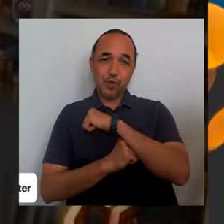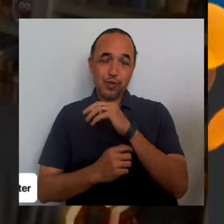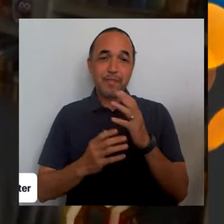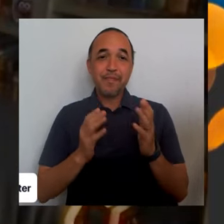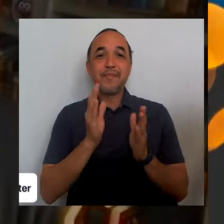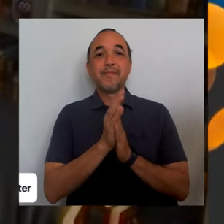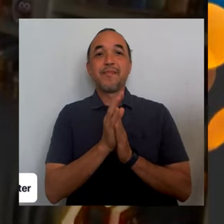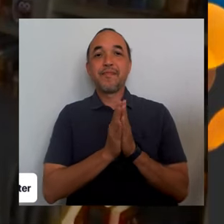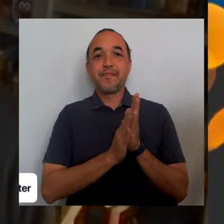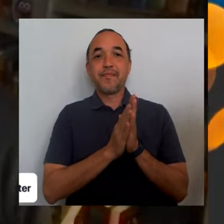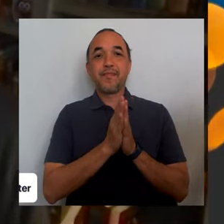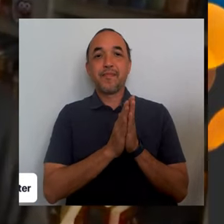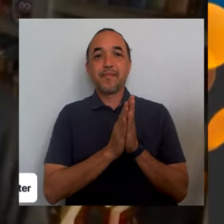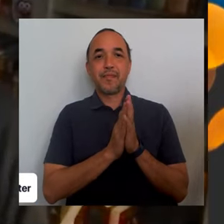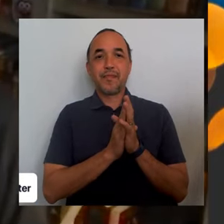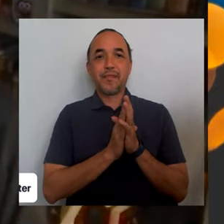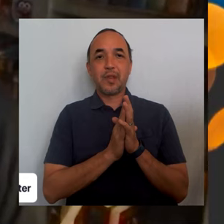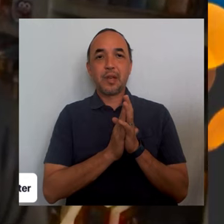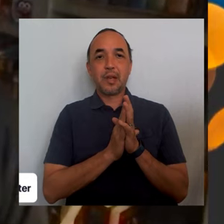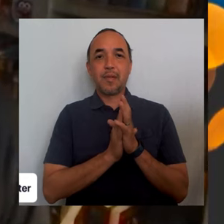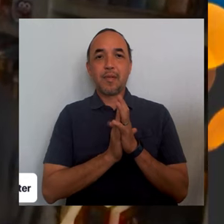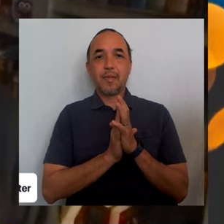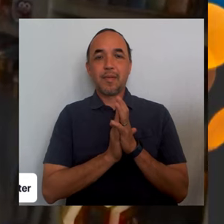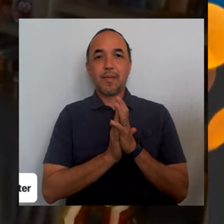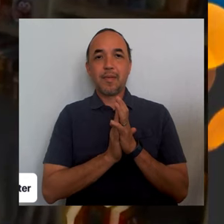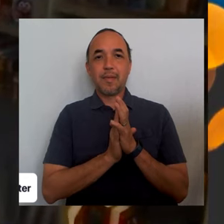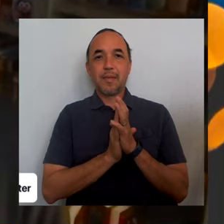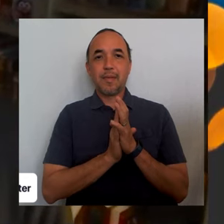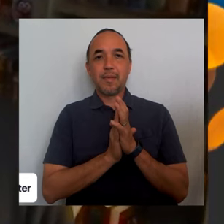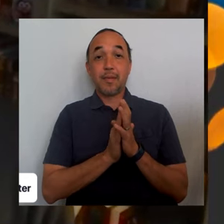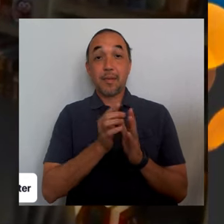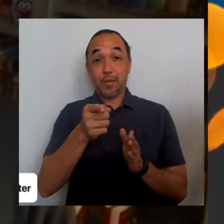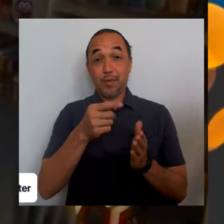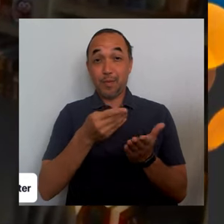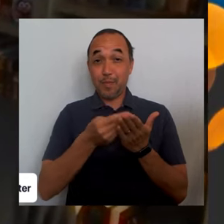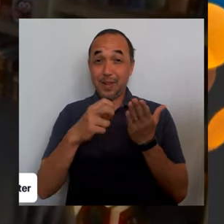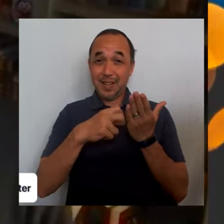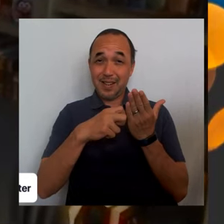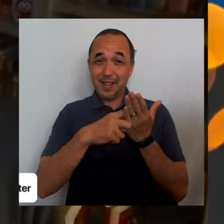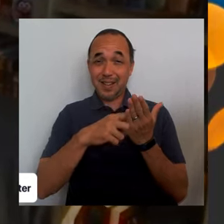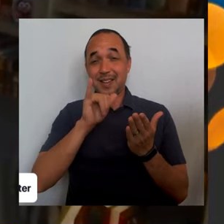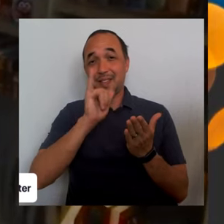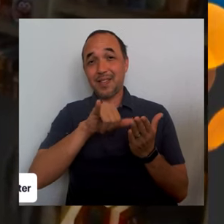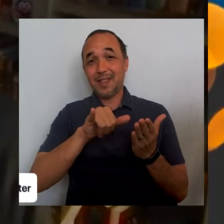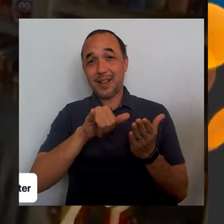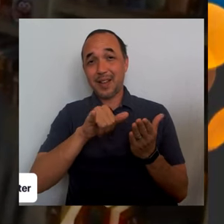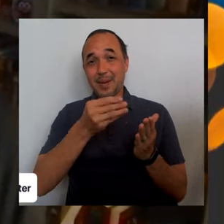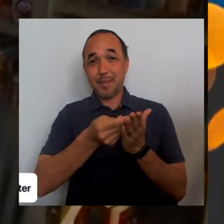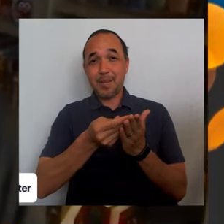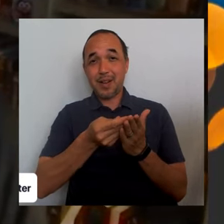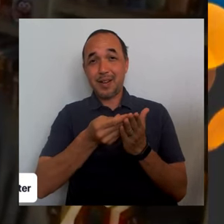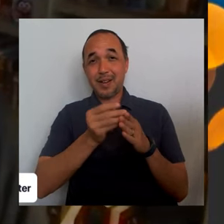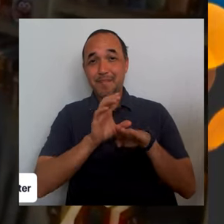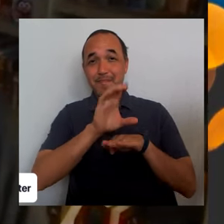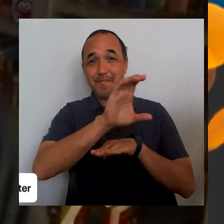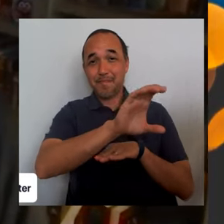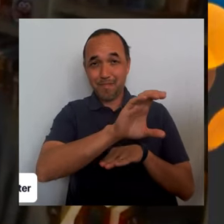A lot of these tickets do benefit that charity.